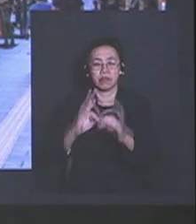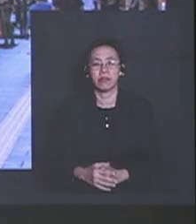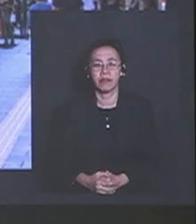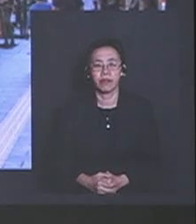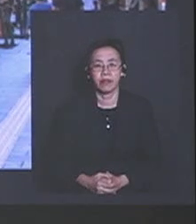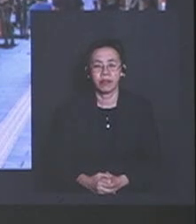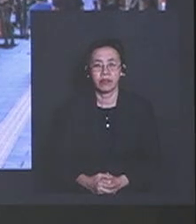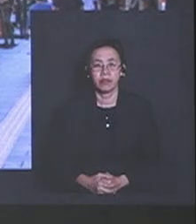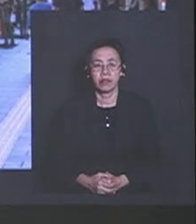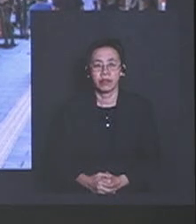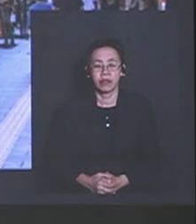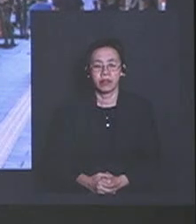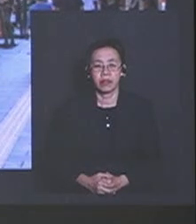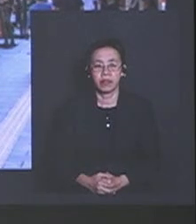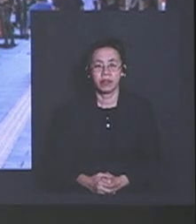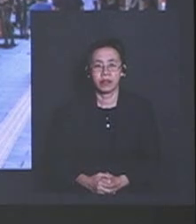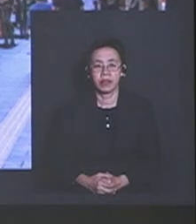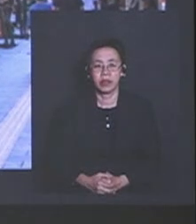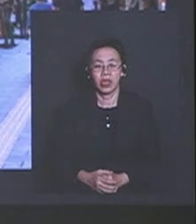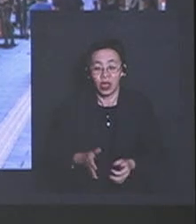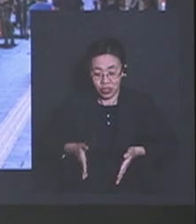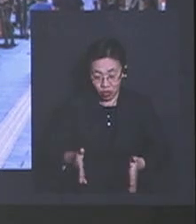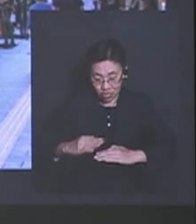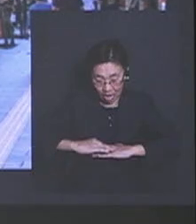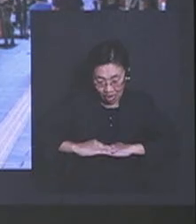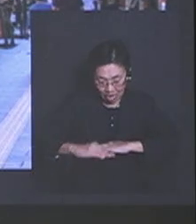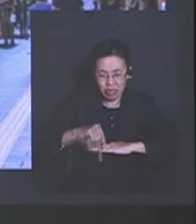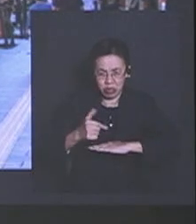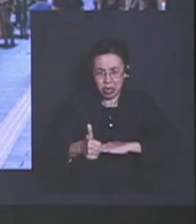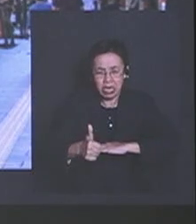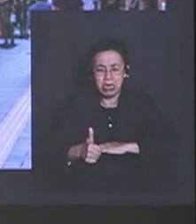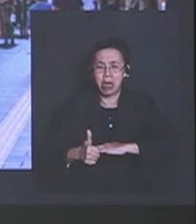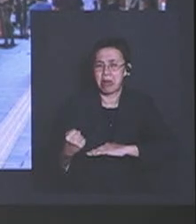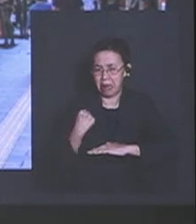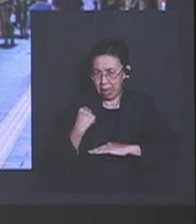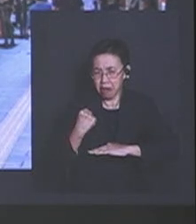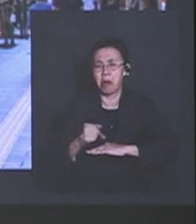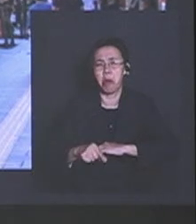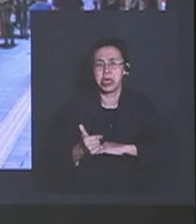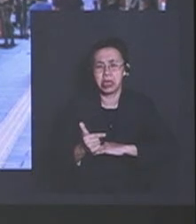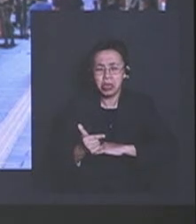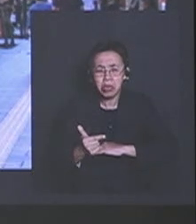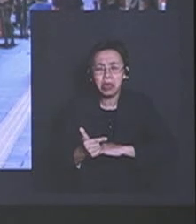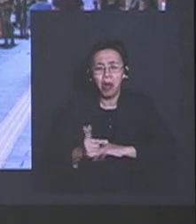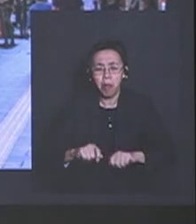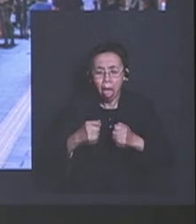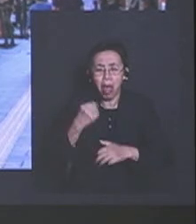have a policy to develop 1,000-kilometer walkway. Right now, I think if you walk in the Param 4,